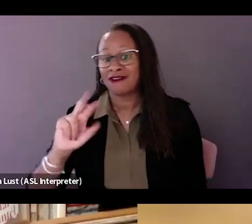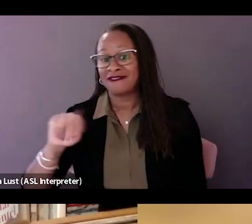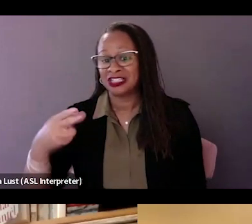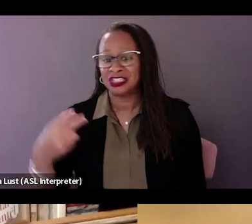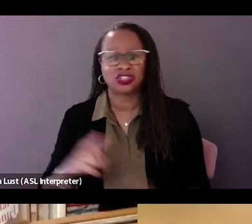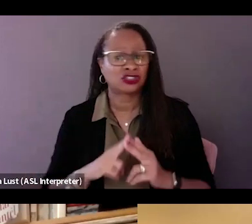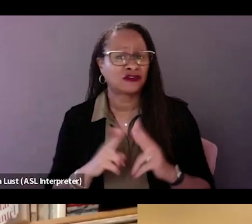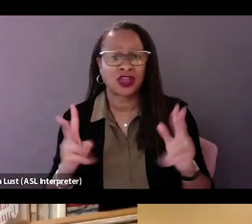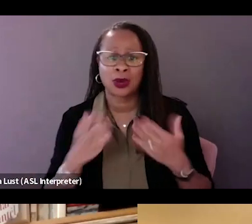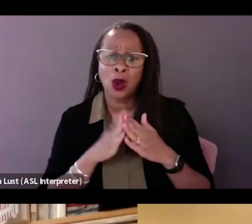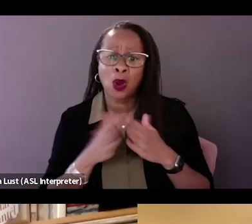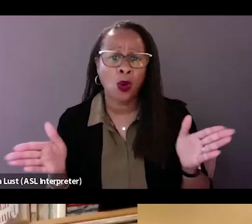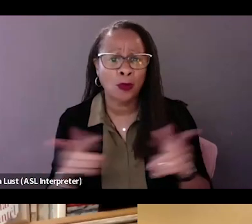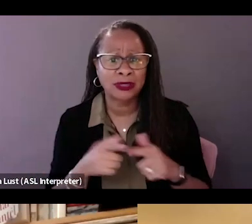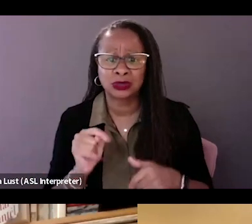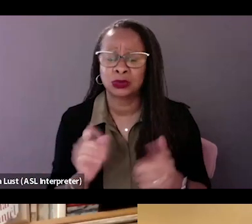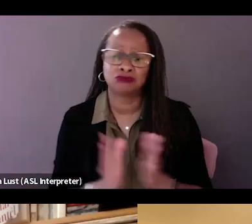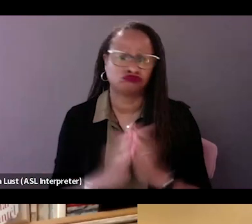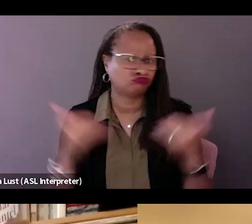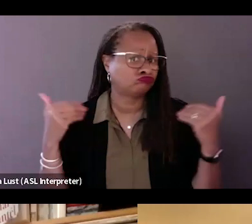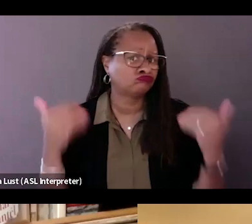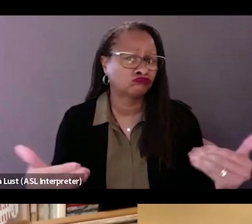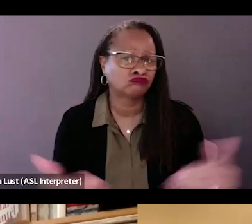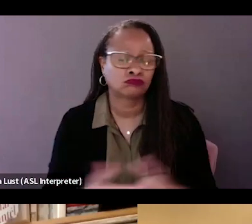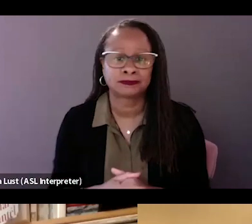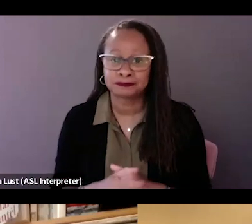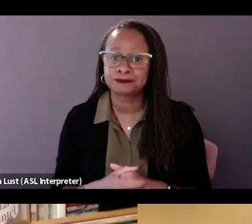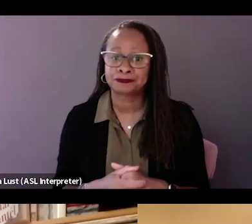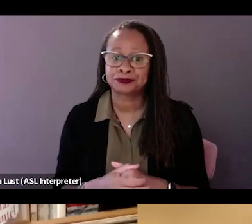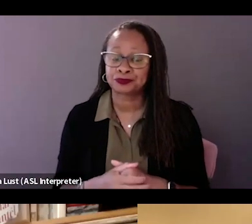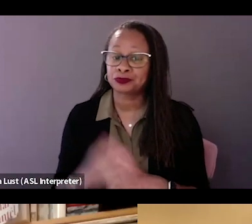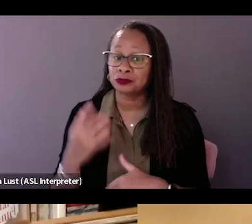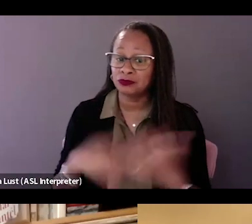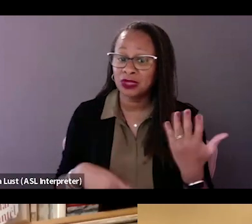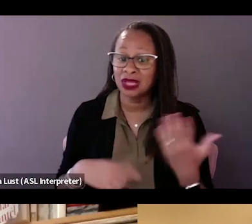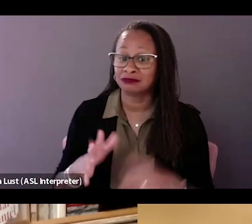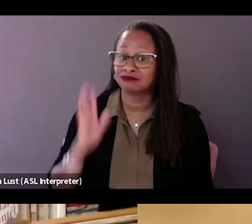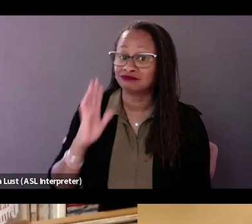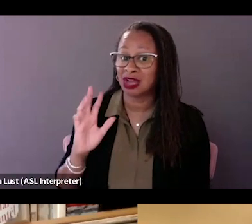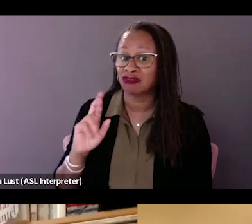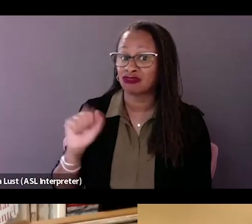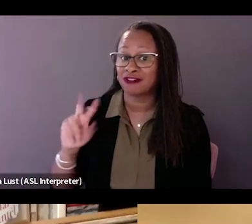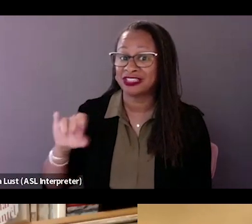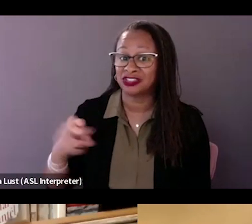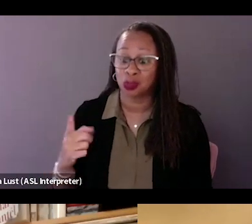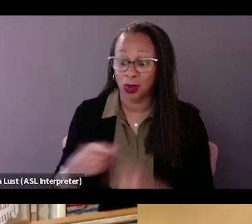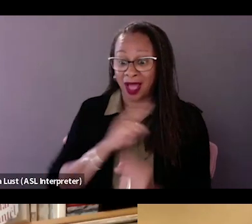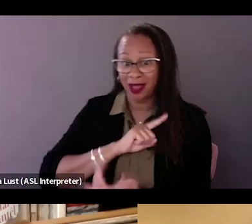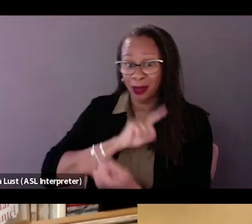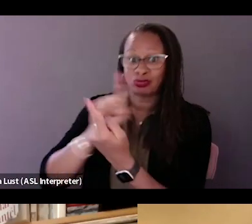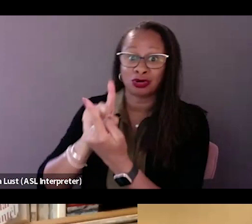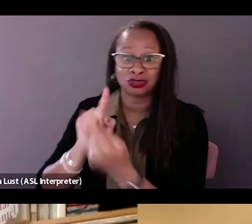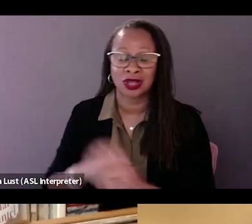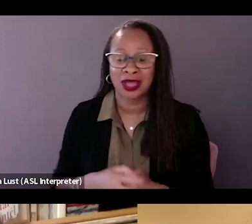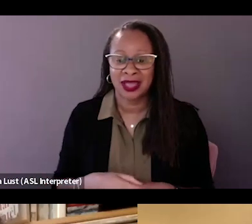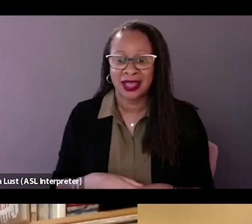open to it. He was like, actually, what Ravish did back then was that when I approached him, he told me that you